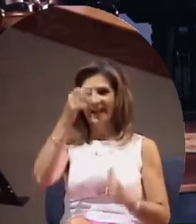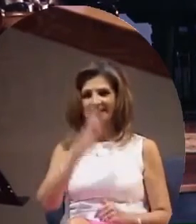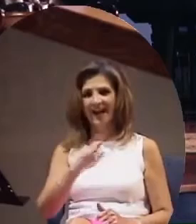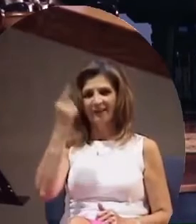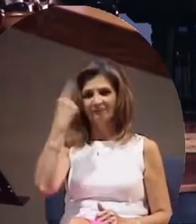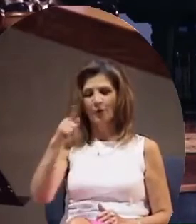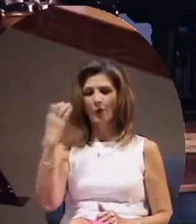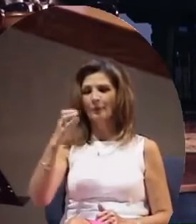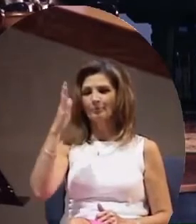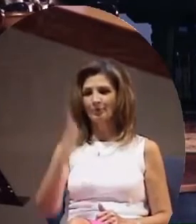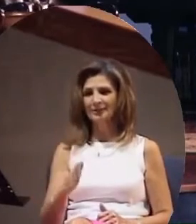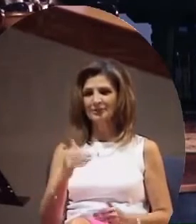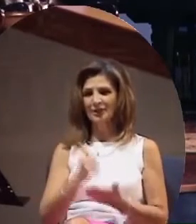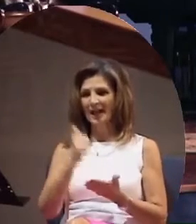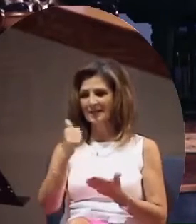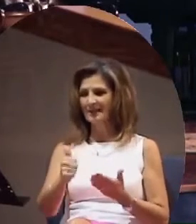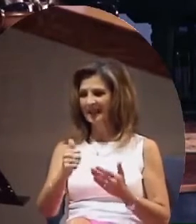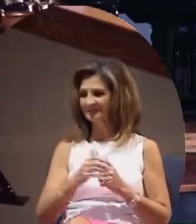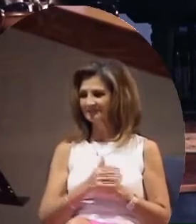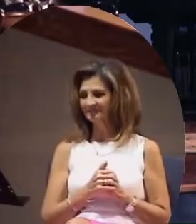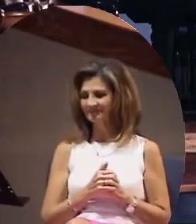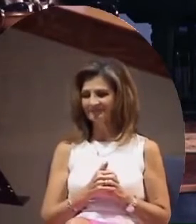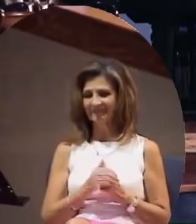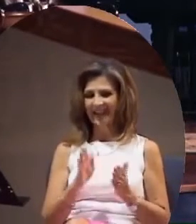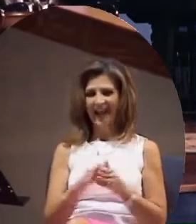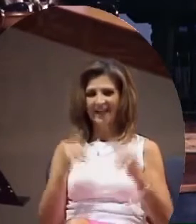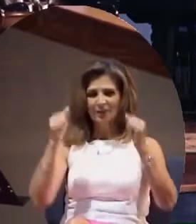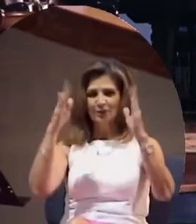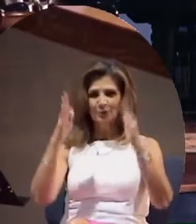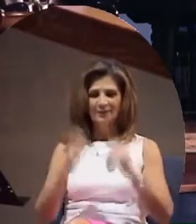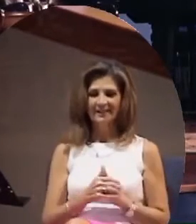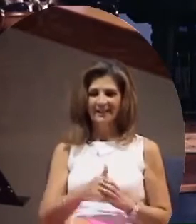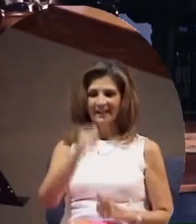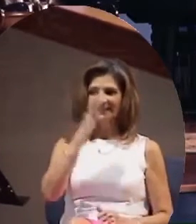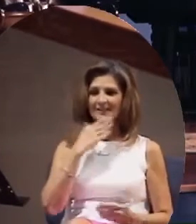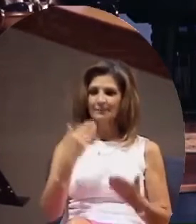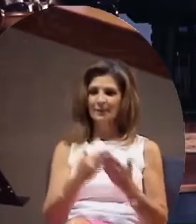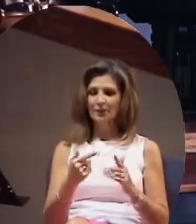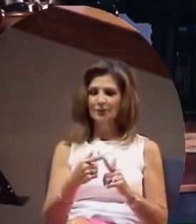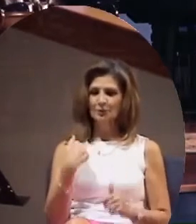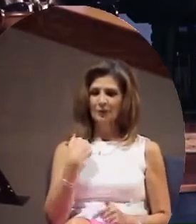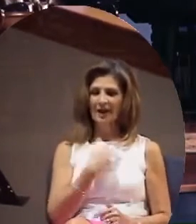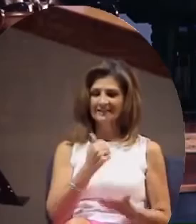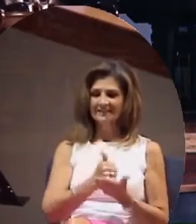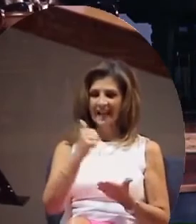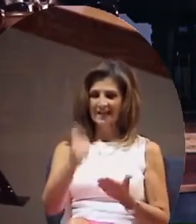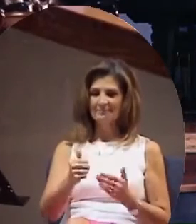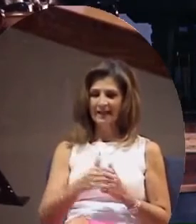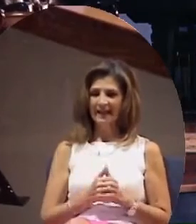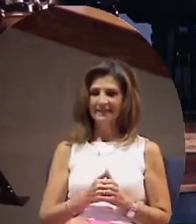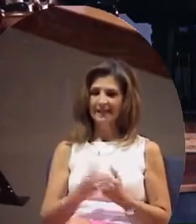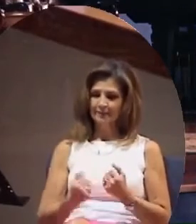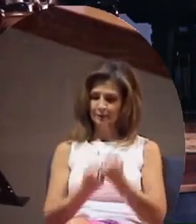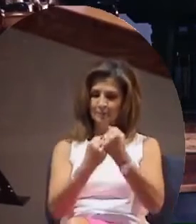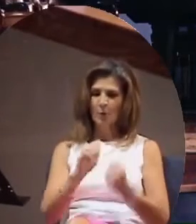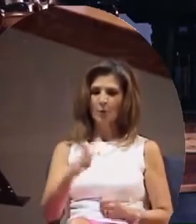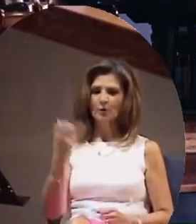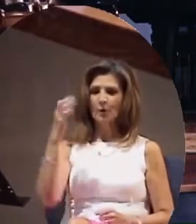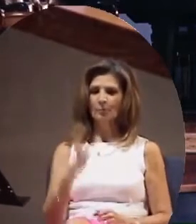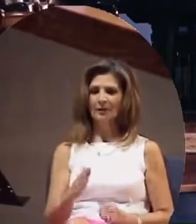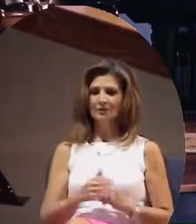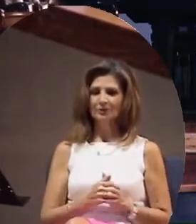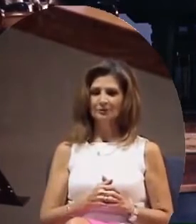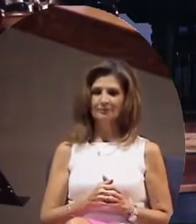for a preacher. Amen. Hallelujah. God's been good to us. Amen. Get behind your preacher. I've got